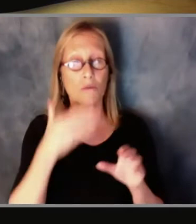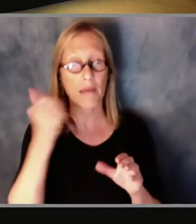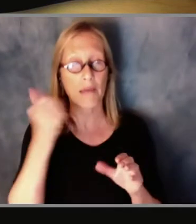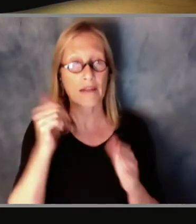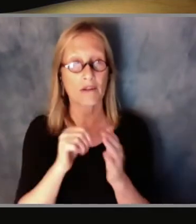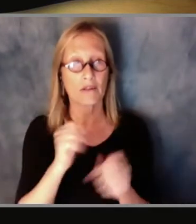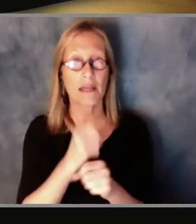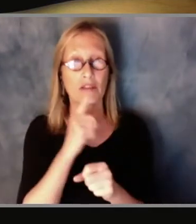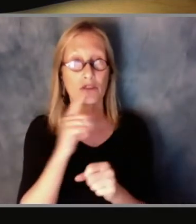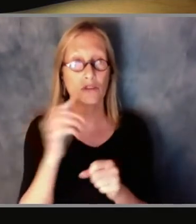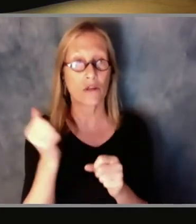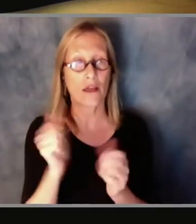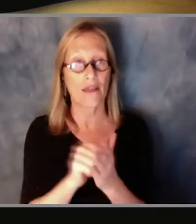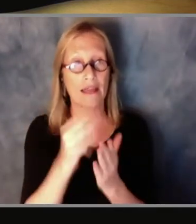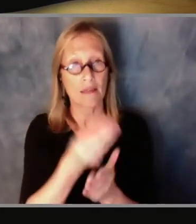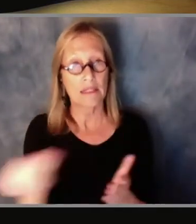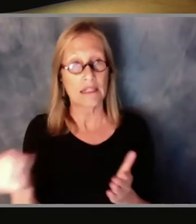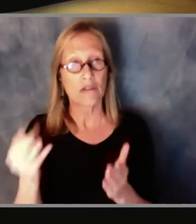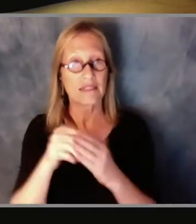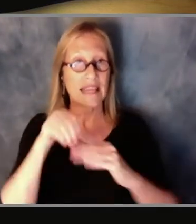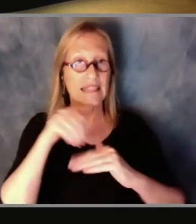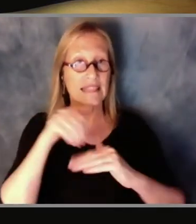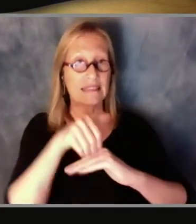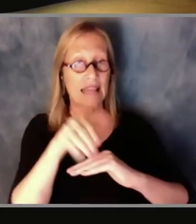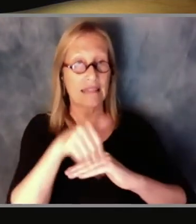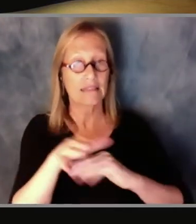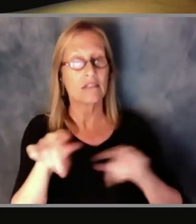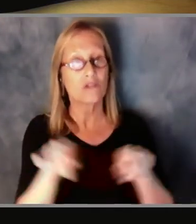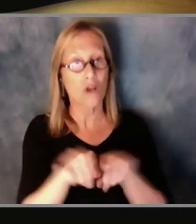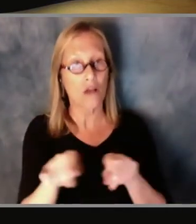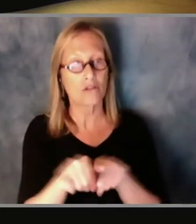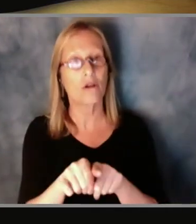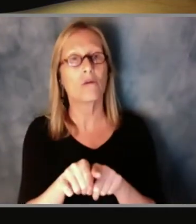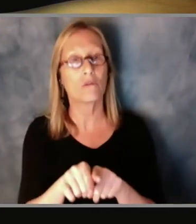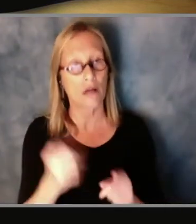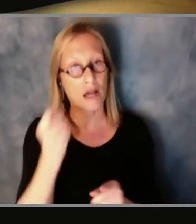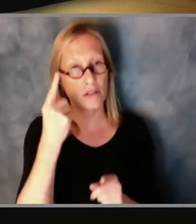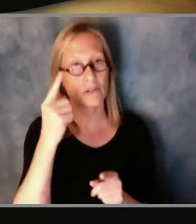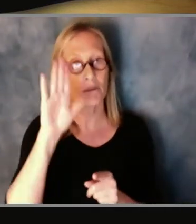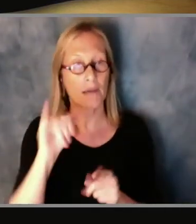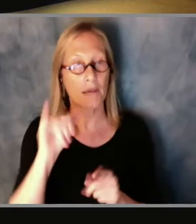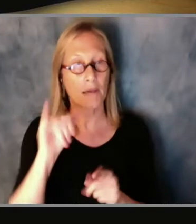always just readily understood by people of all capabilities.